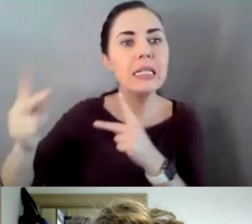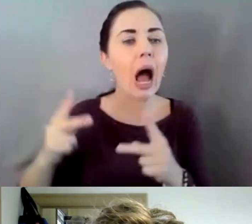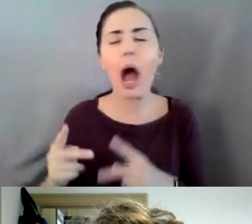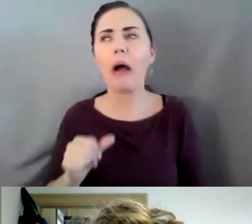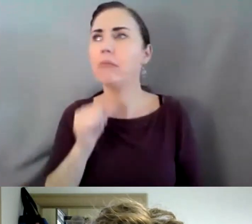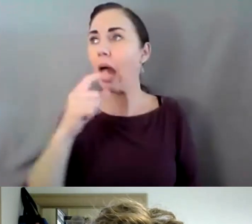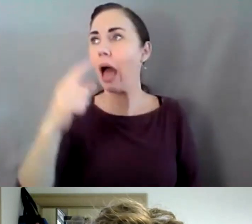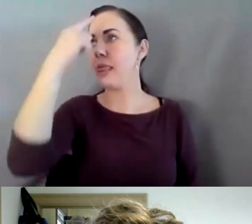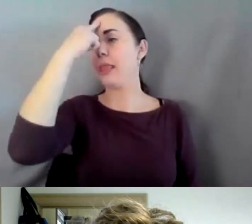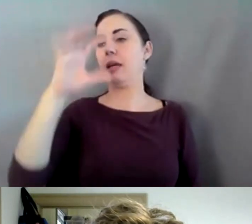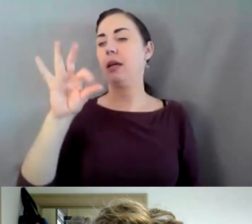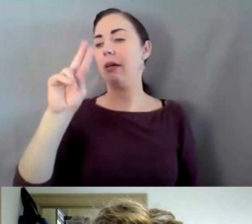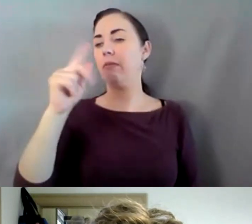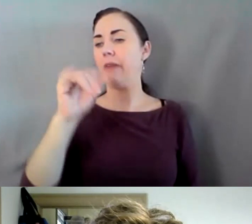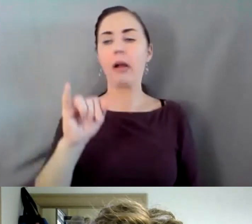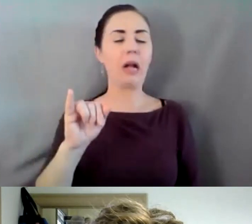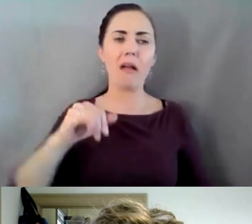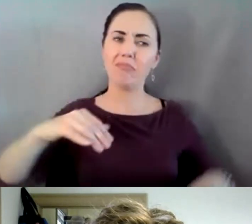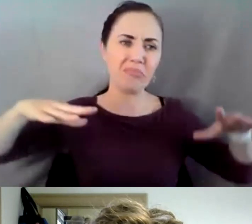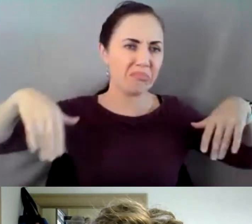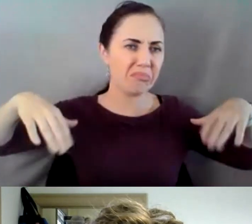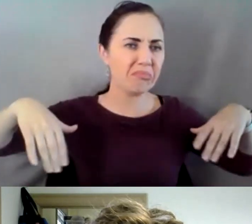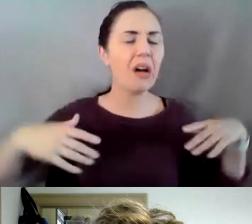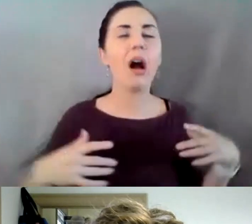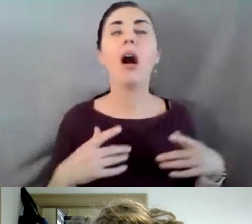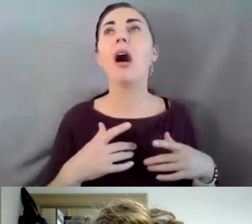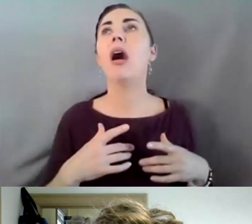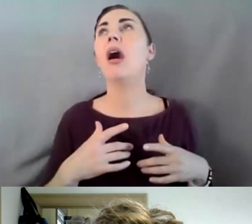lot about the fungi. And it wasn't until I was in,